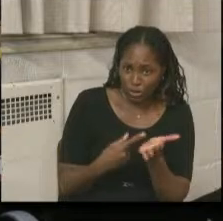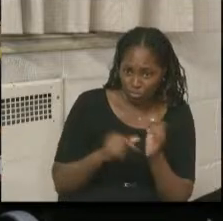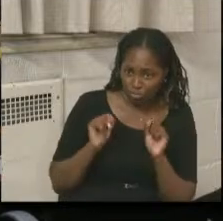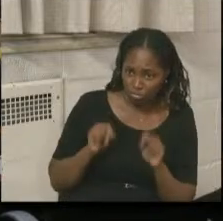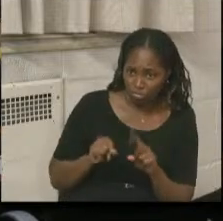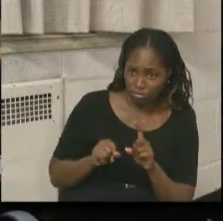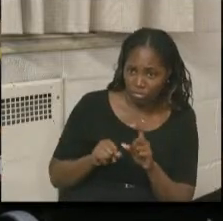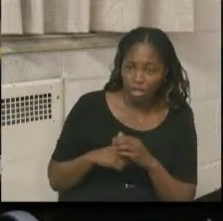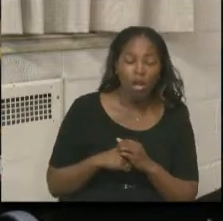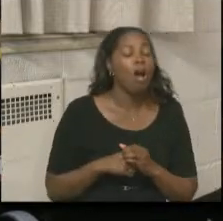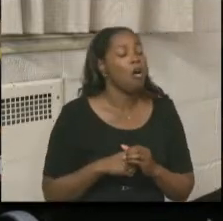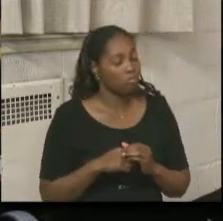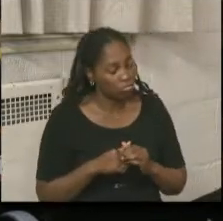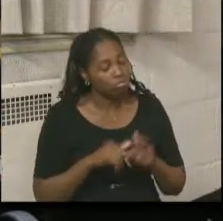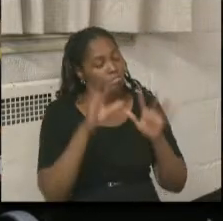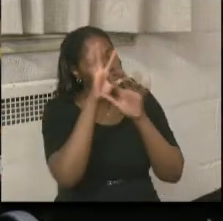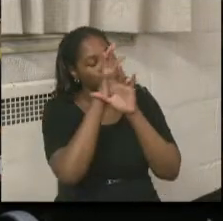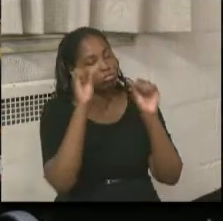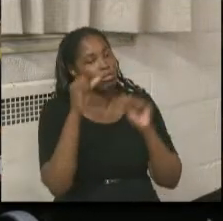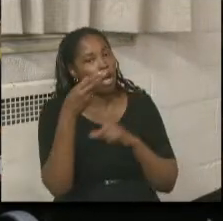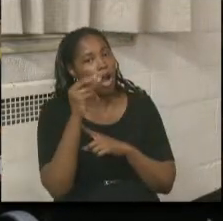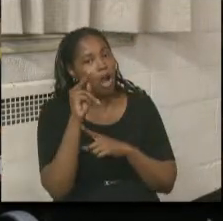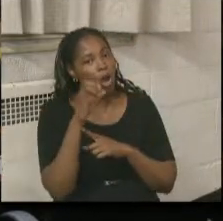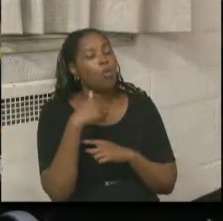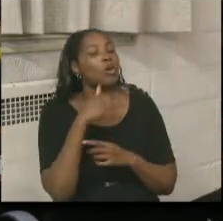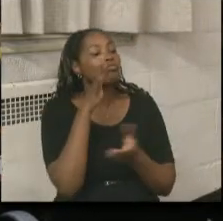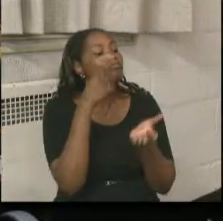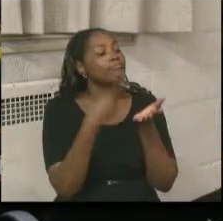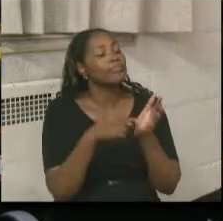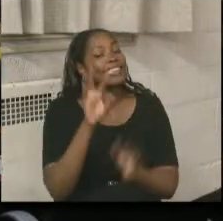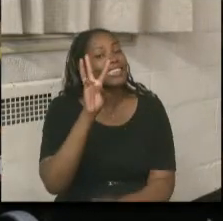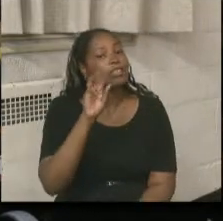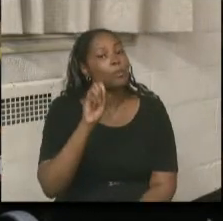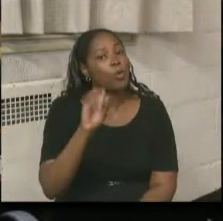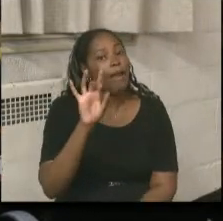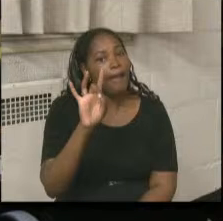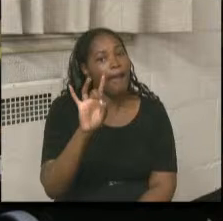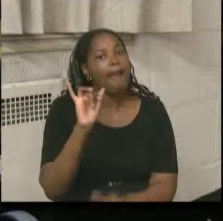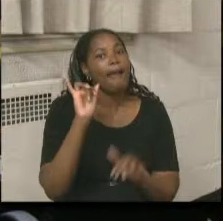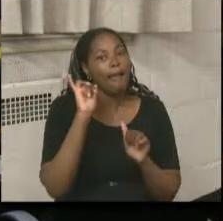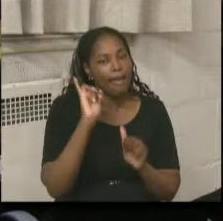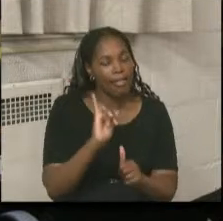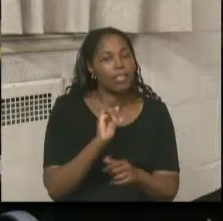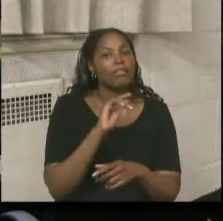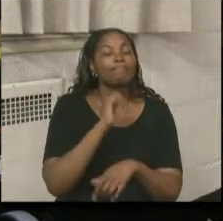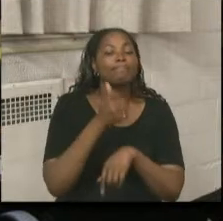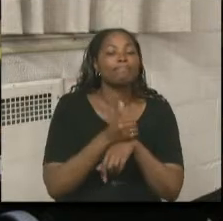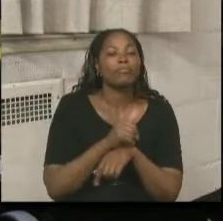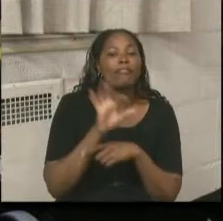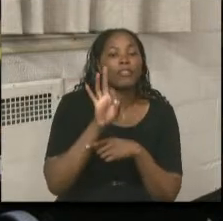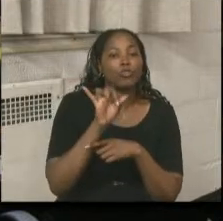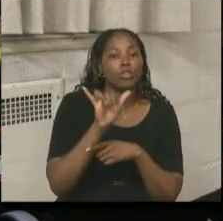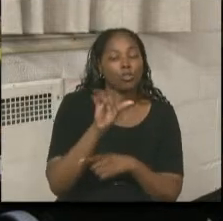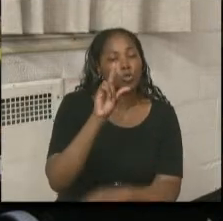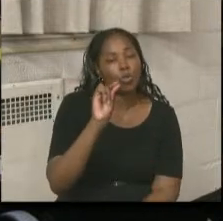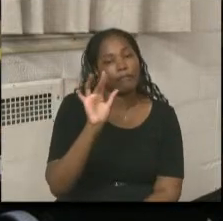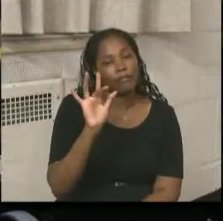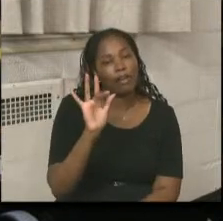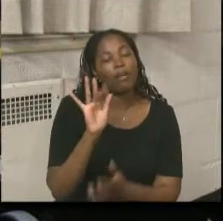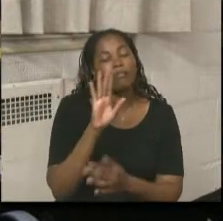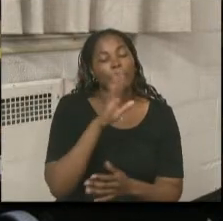Okay, Superintendent House, we will discuss 6.8, adoption of the fiscal year 2025 Board of